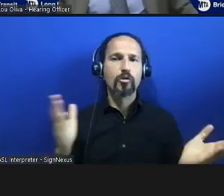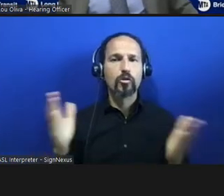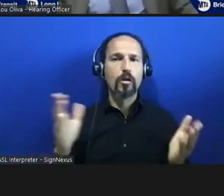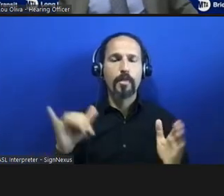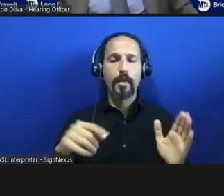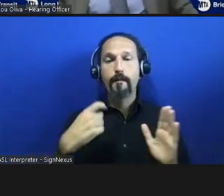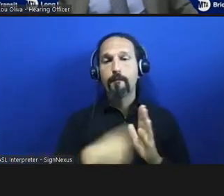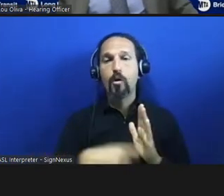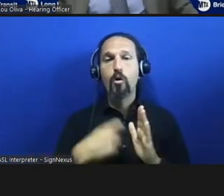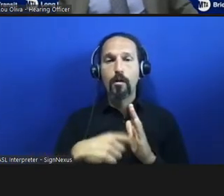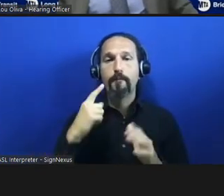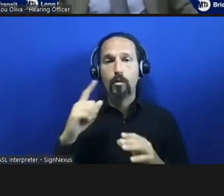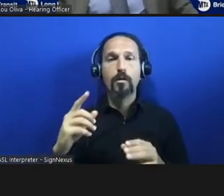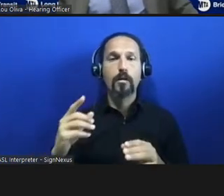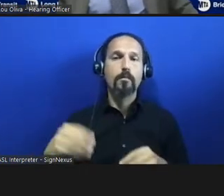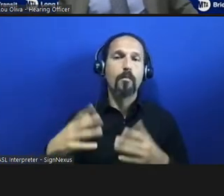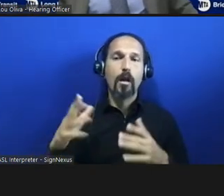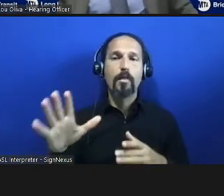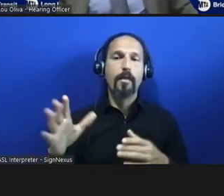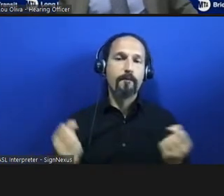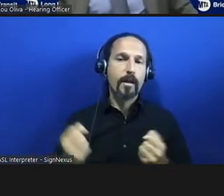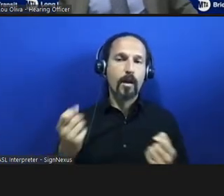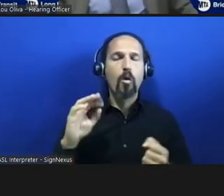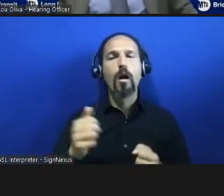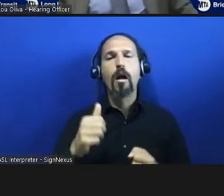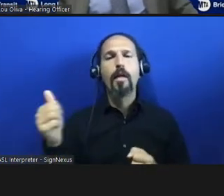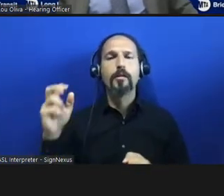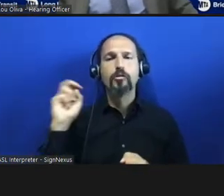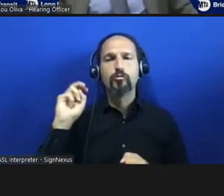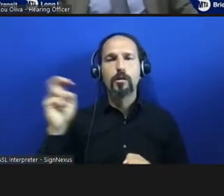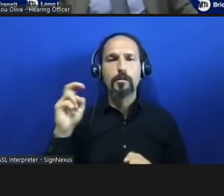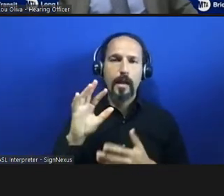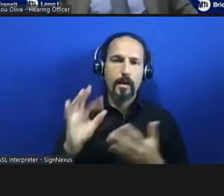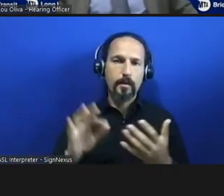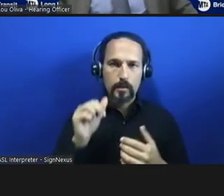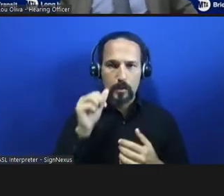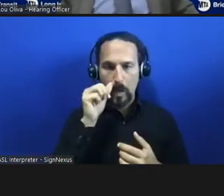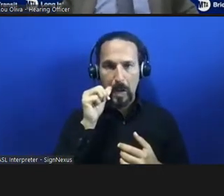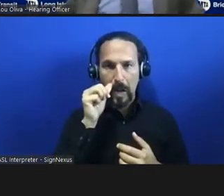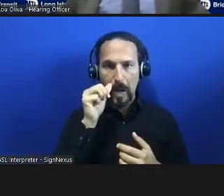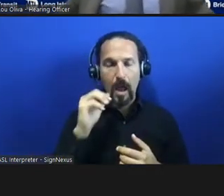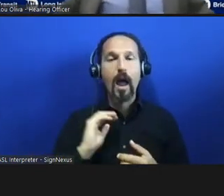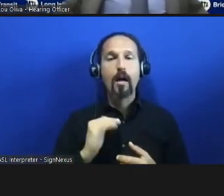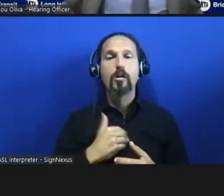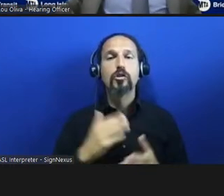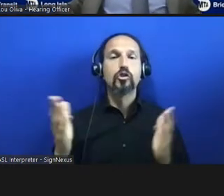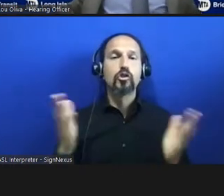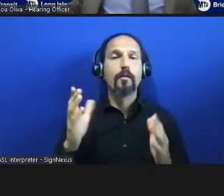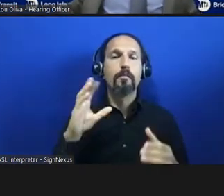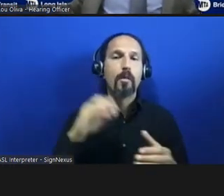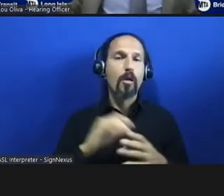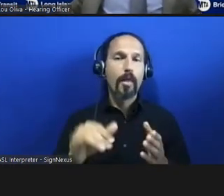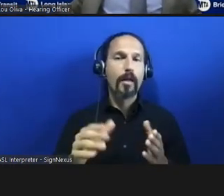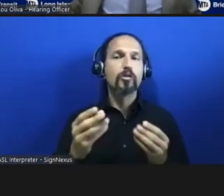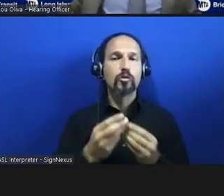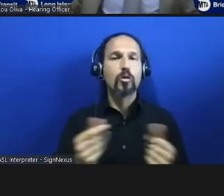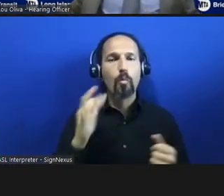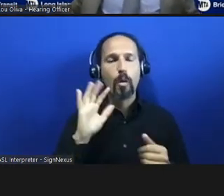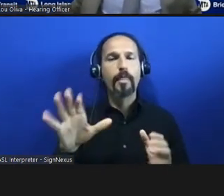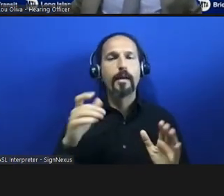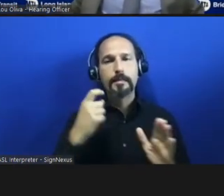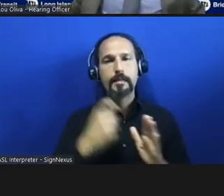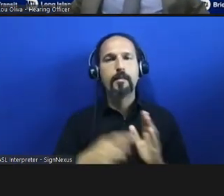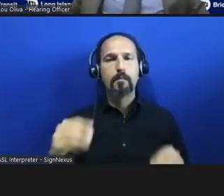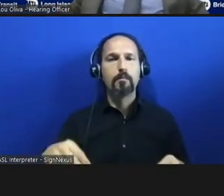affordable alternative to driving their own vehicle or using other Transportation options our service has been part of the solution as to why this tax is being